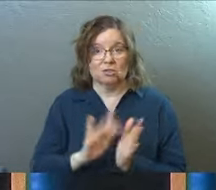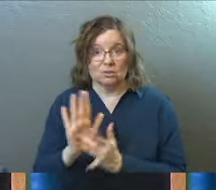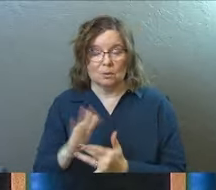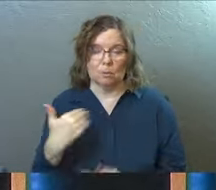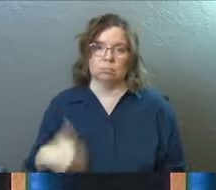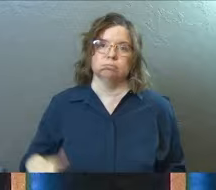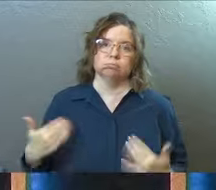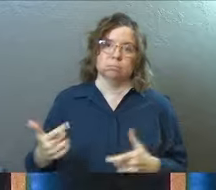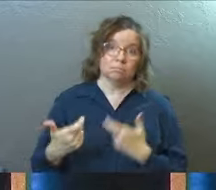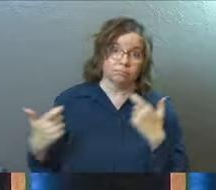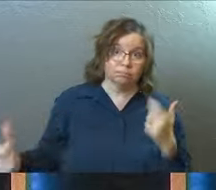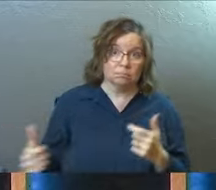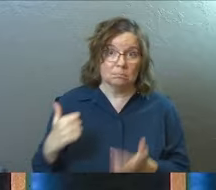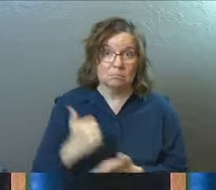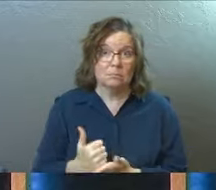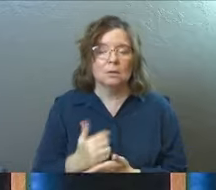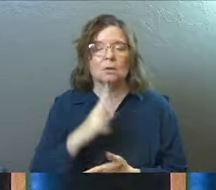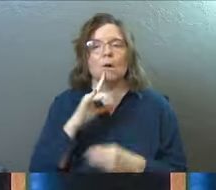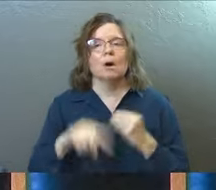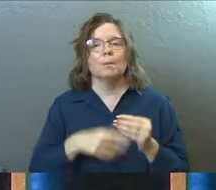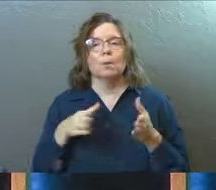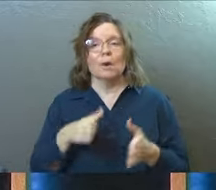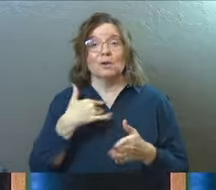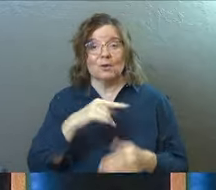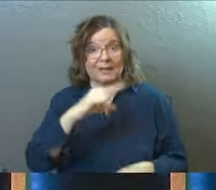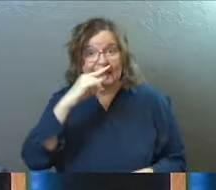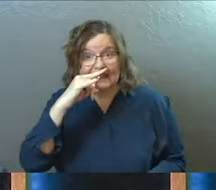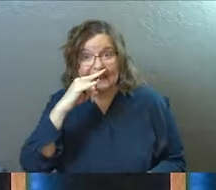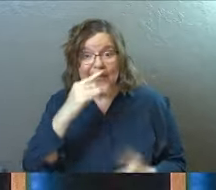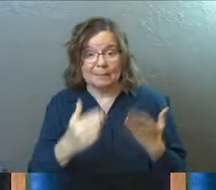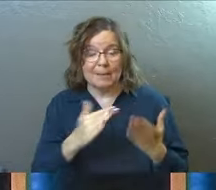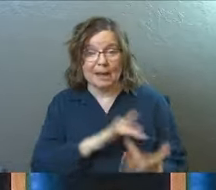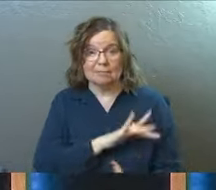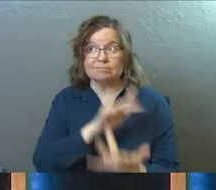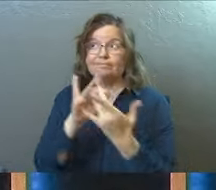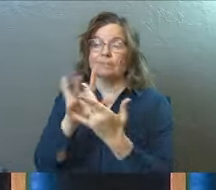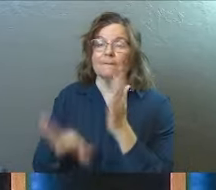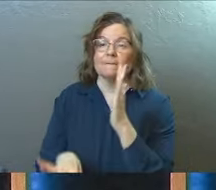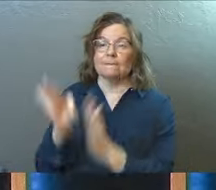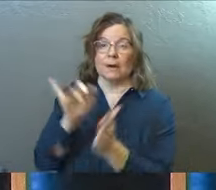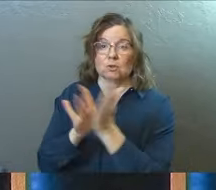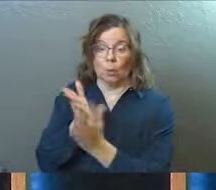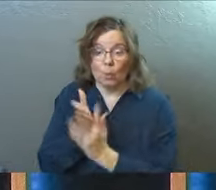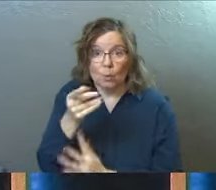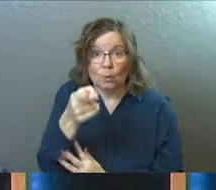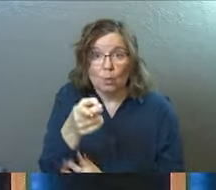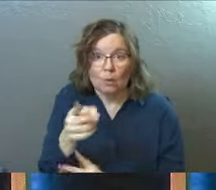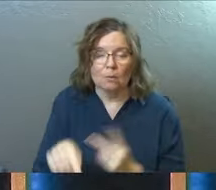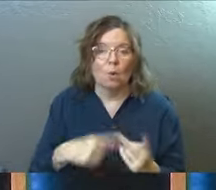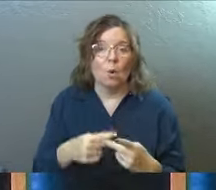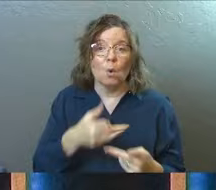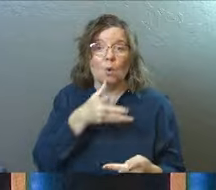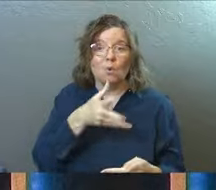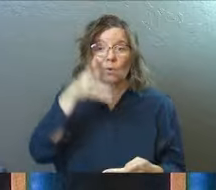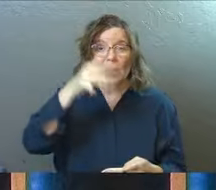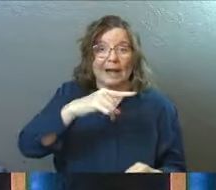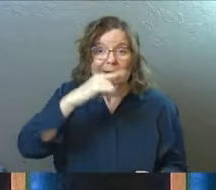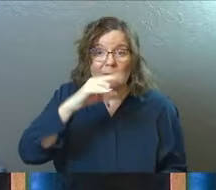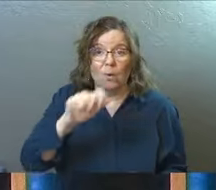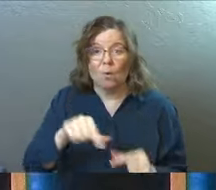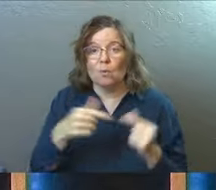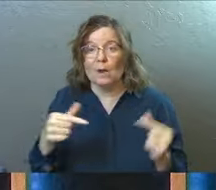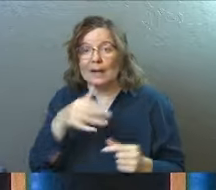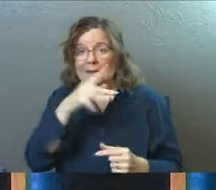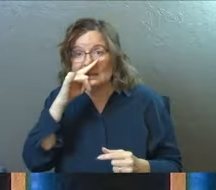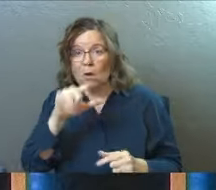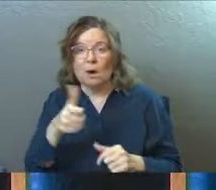massive. Amen? And this is talking about the way that your kids might reach Jesus through you or your grandkids or other people